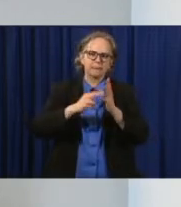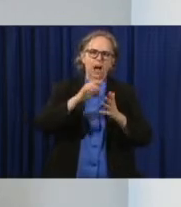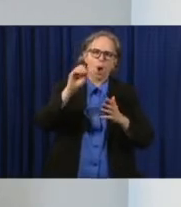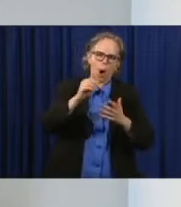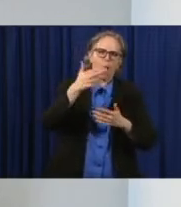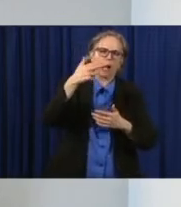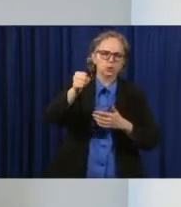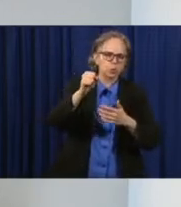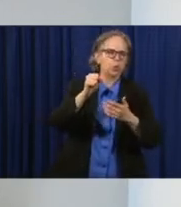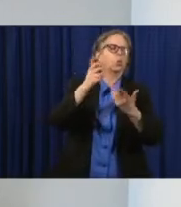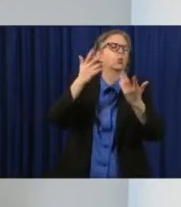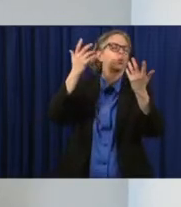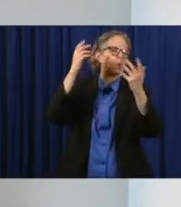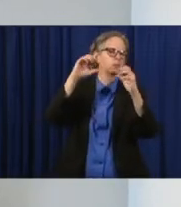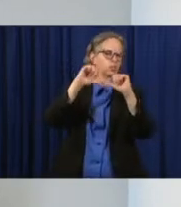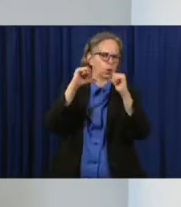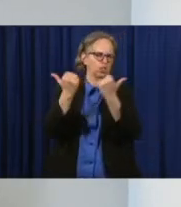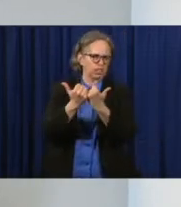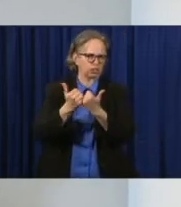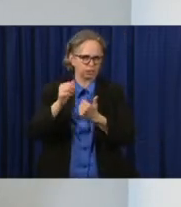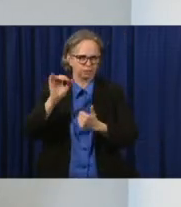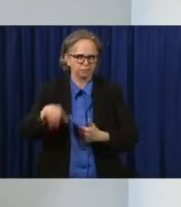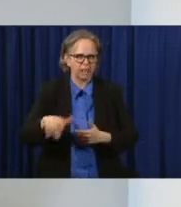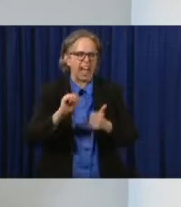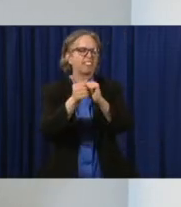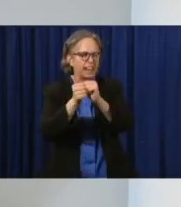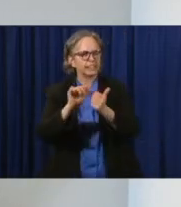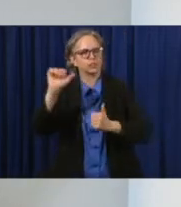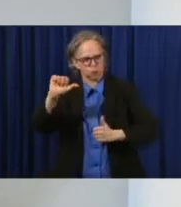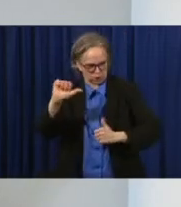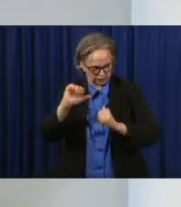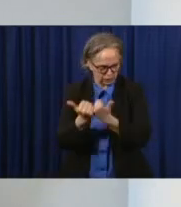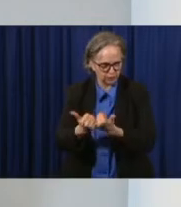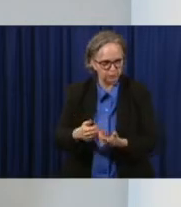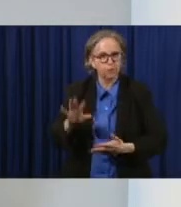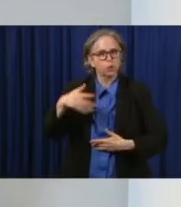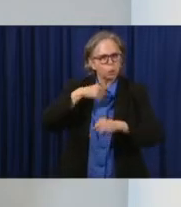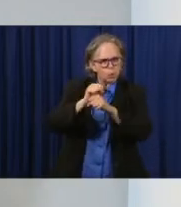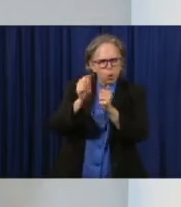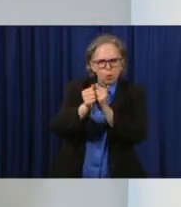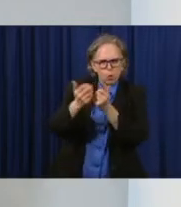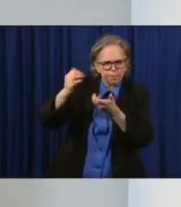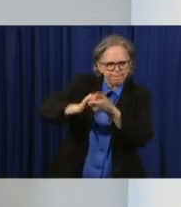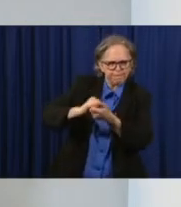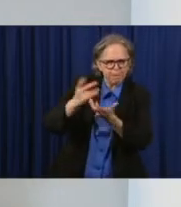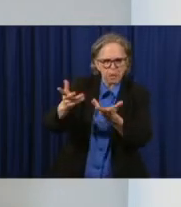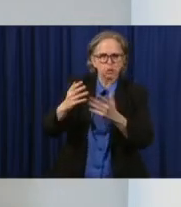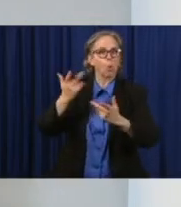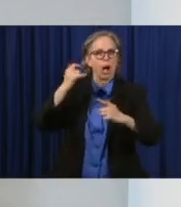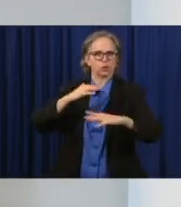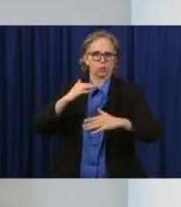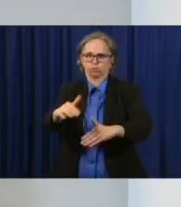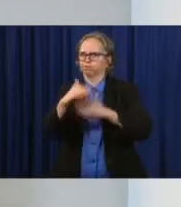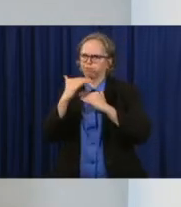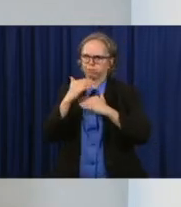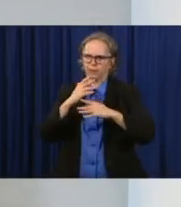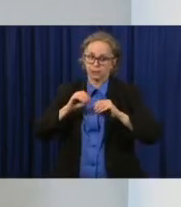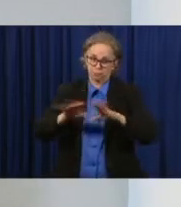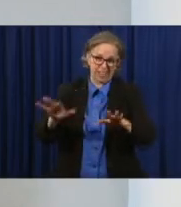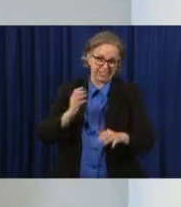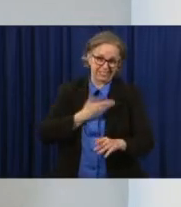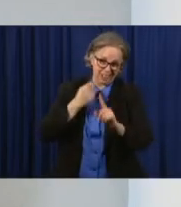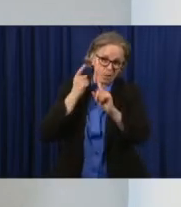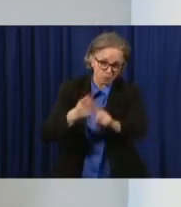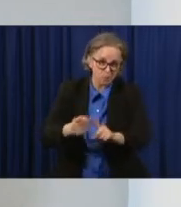we limit the ability to spread COVID-19. That's the goal of everything we do, is to limit the